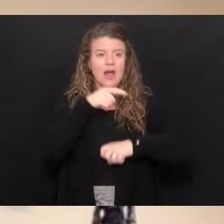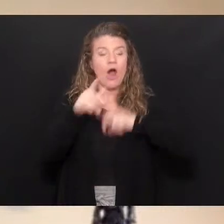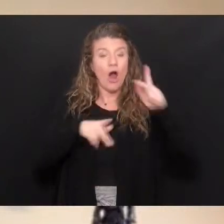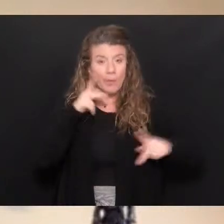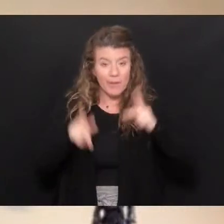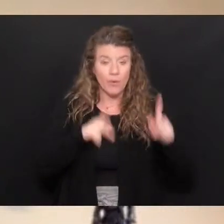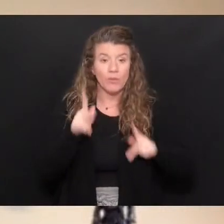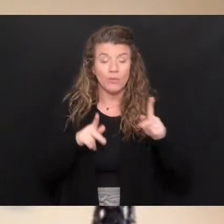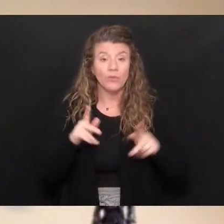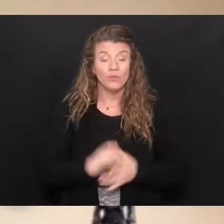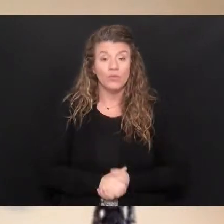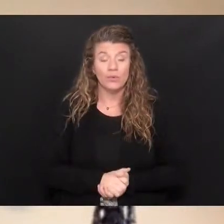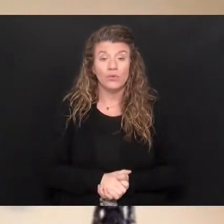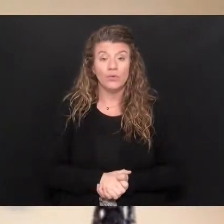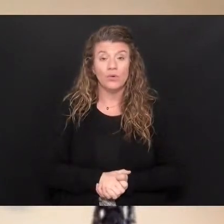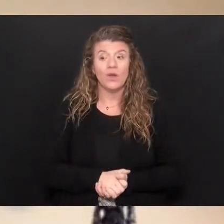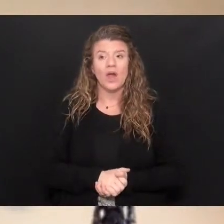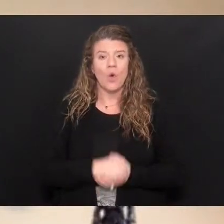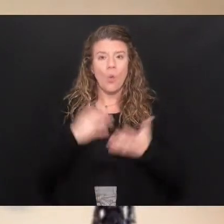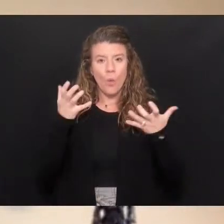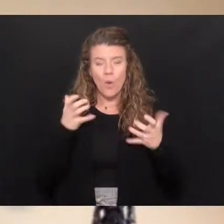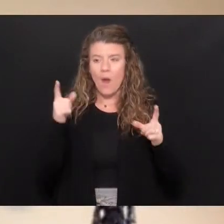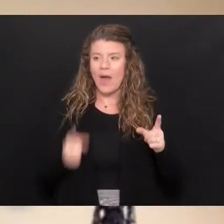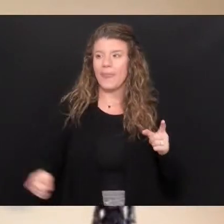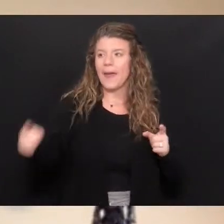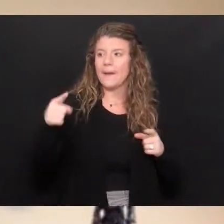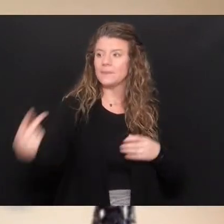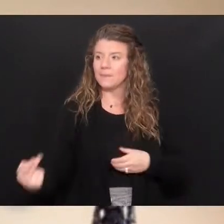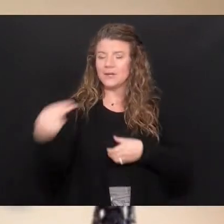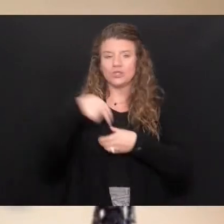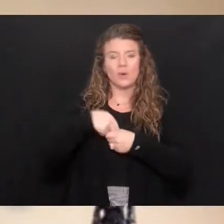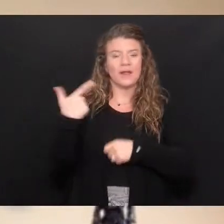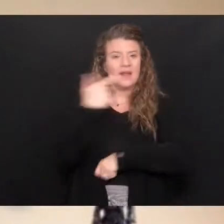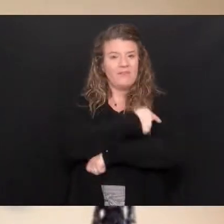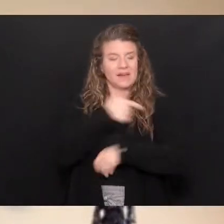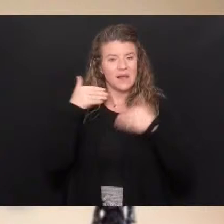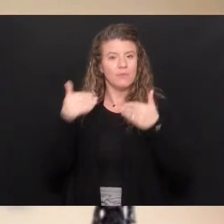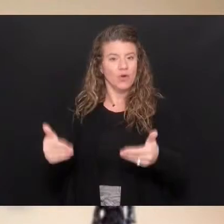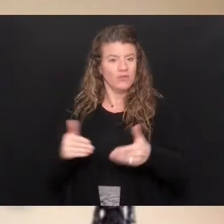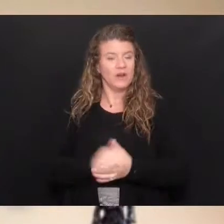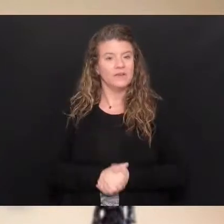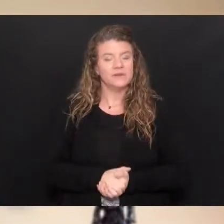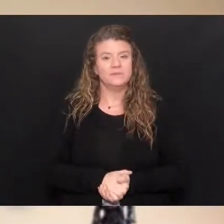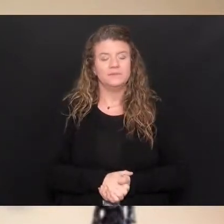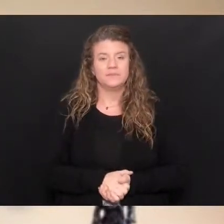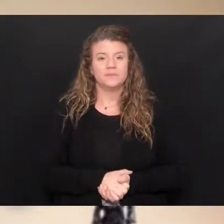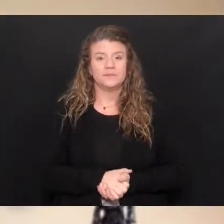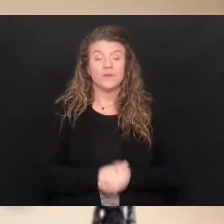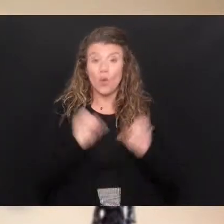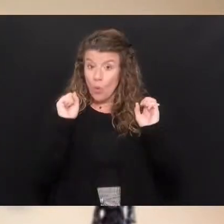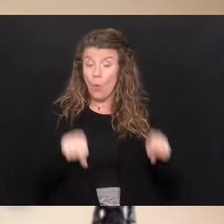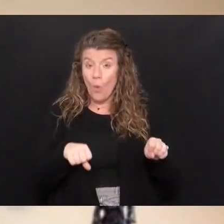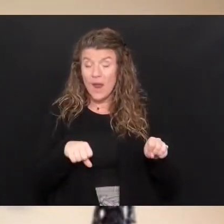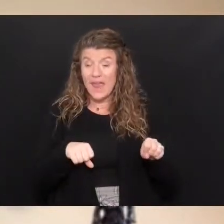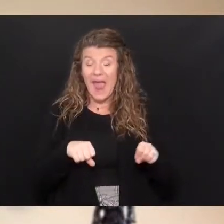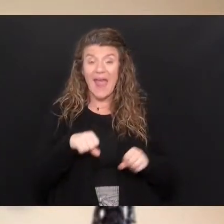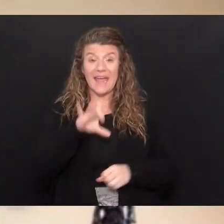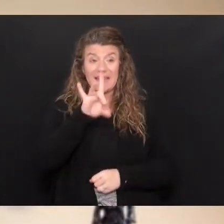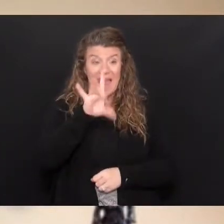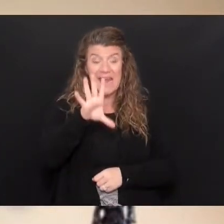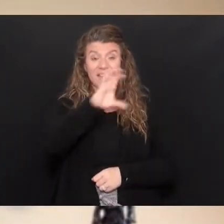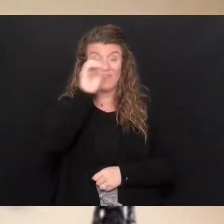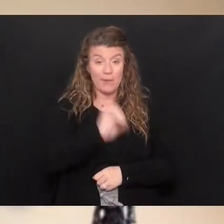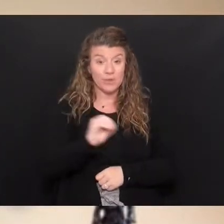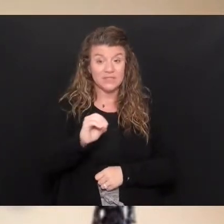West Virginians and get them on board with this and move that. As he pointed out, if we can get to